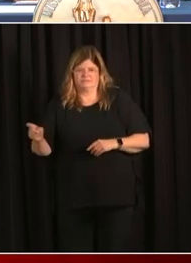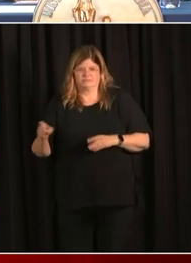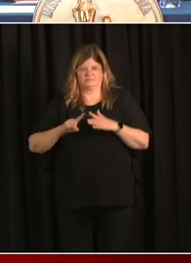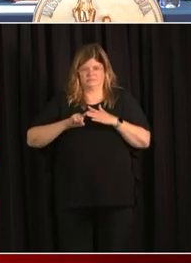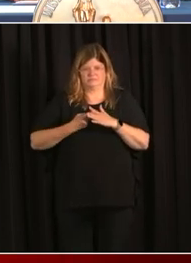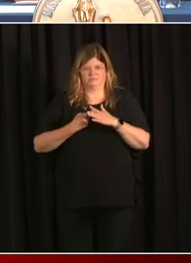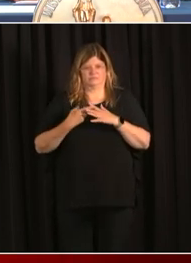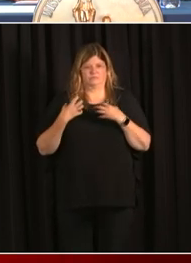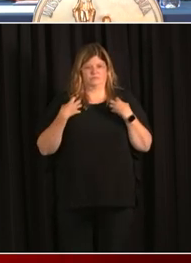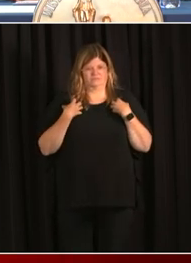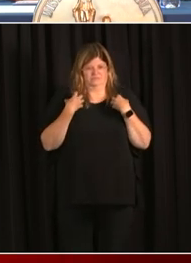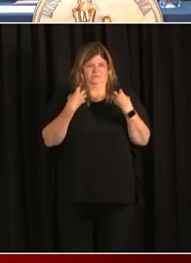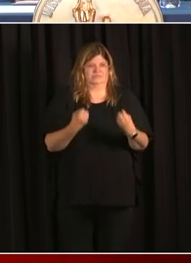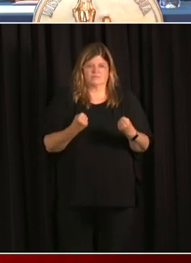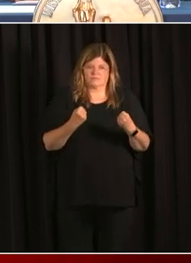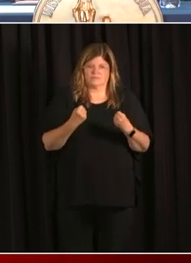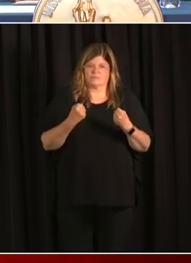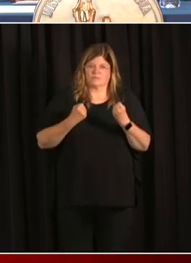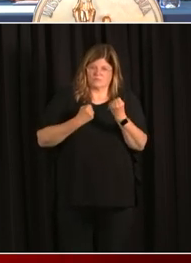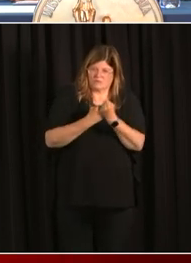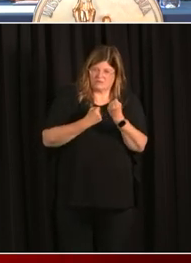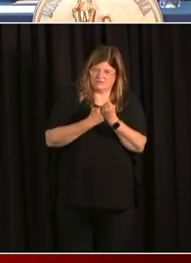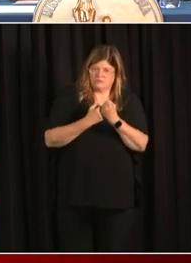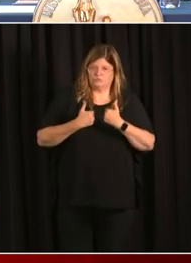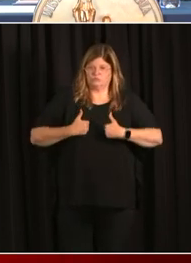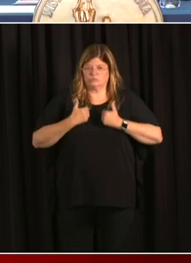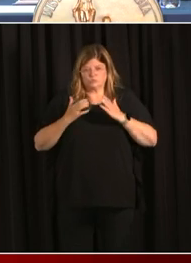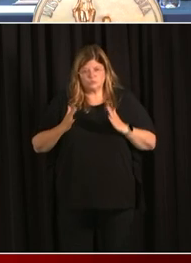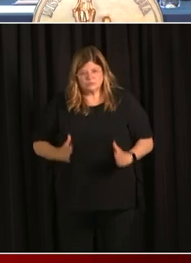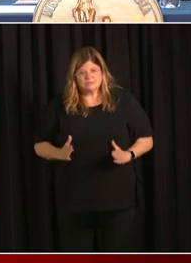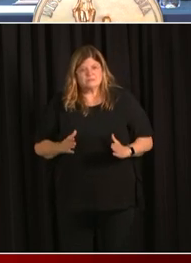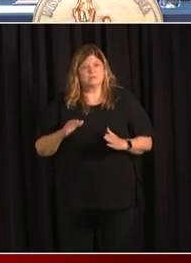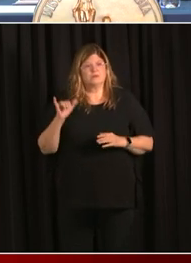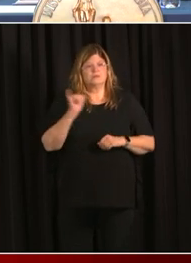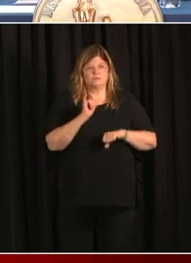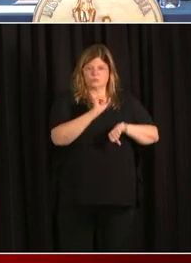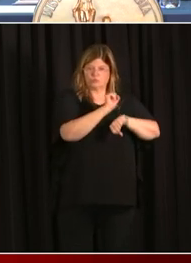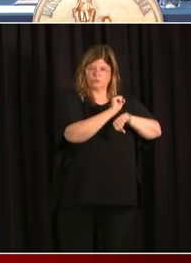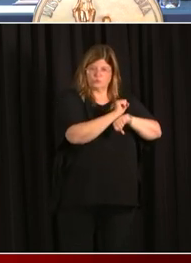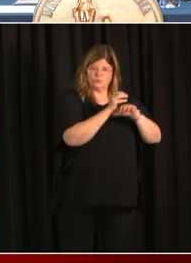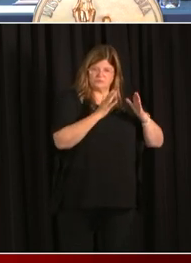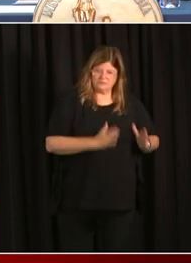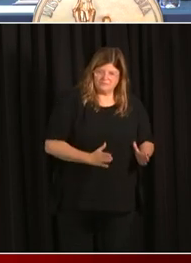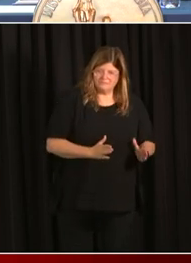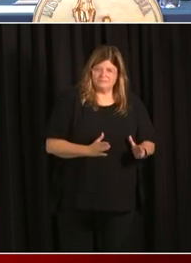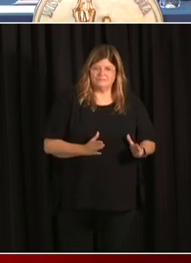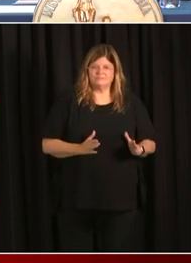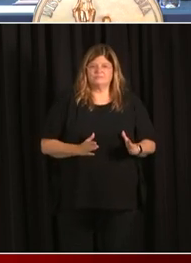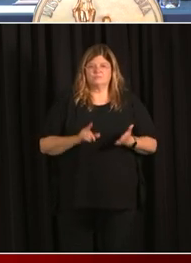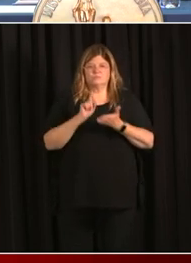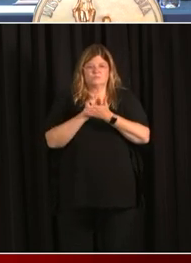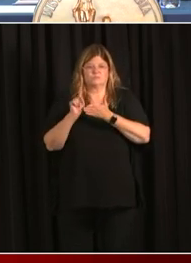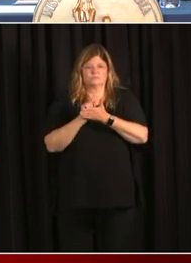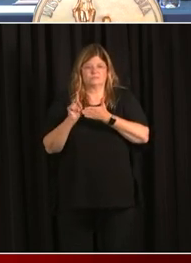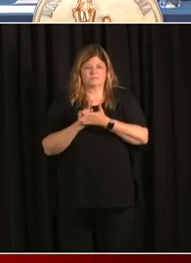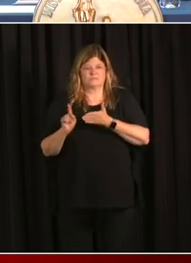recovery programs to support residents and workers. Our DMPED weekly convenes the town hall right from